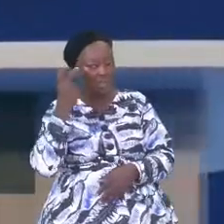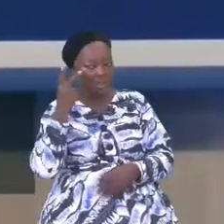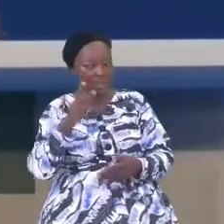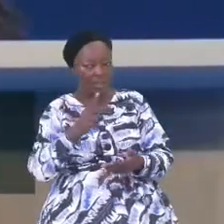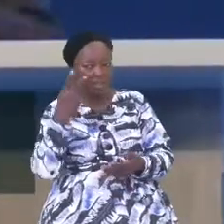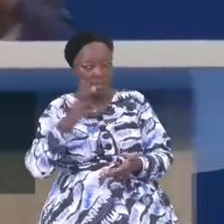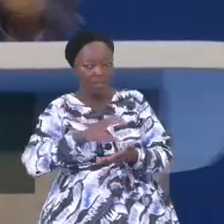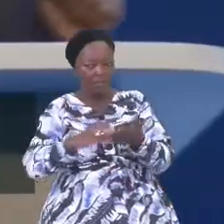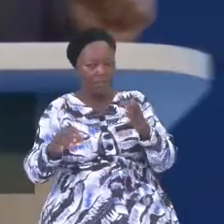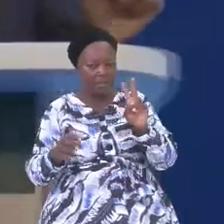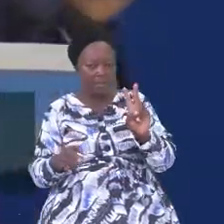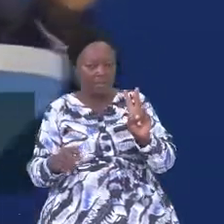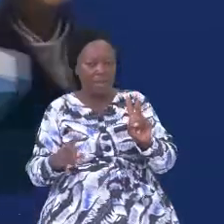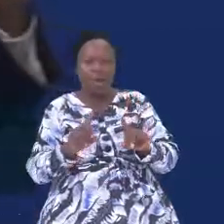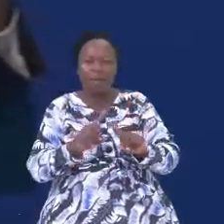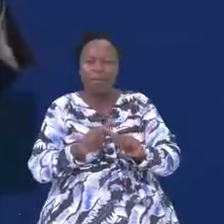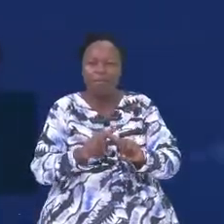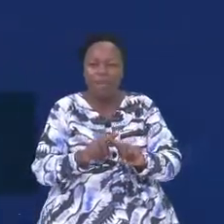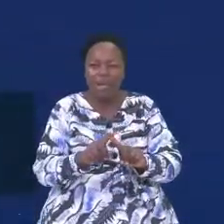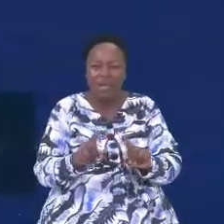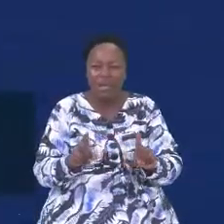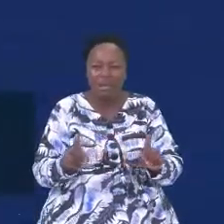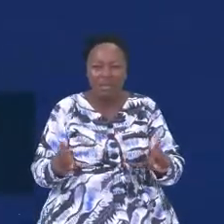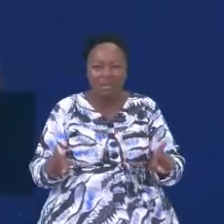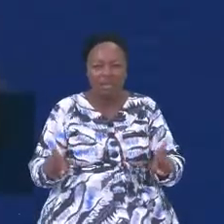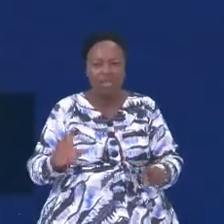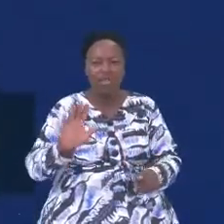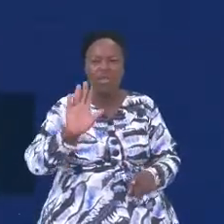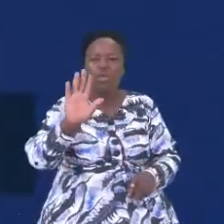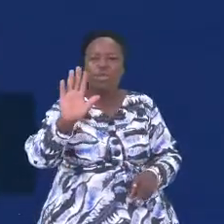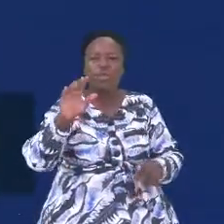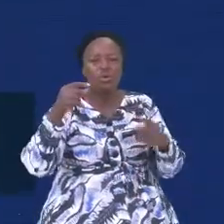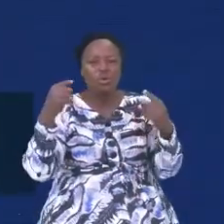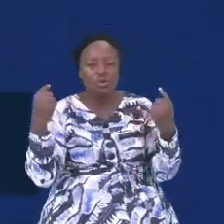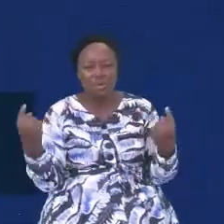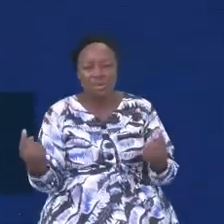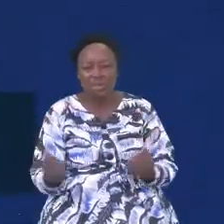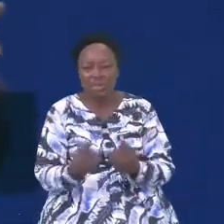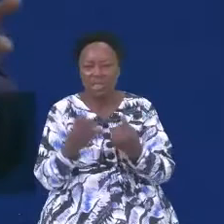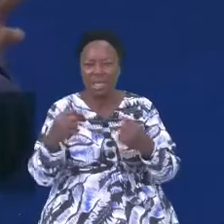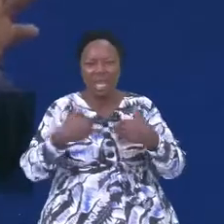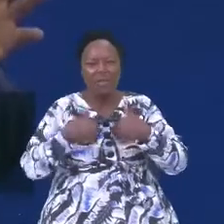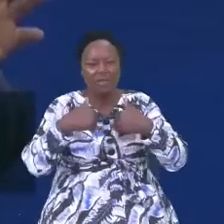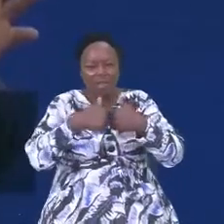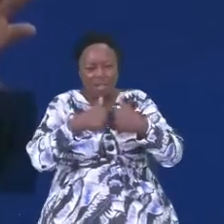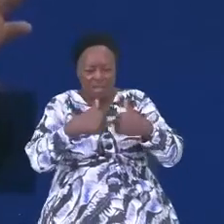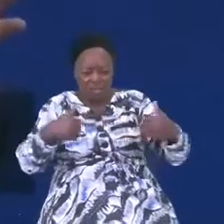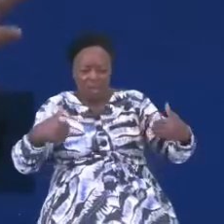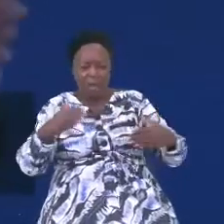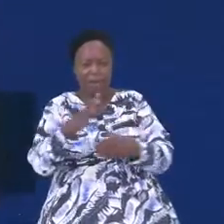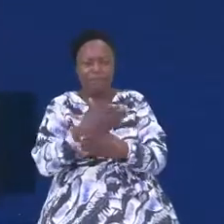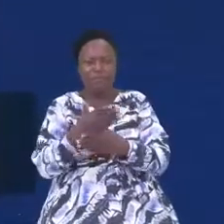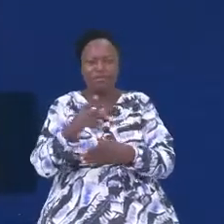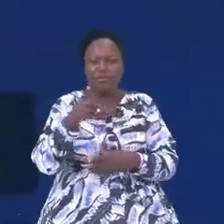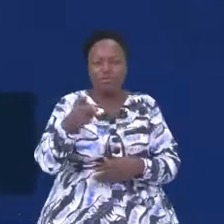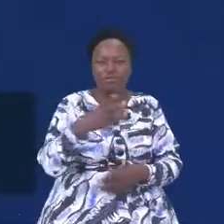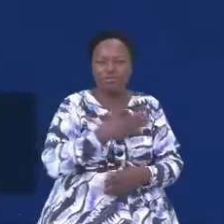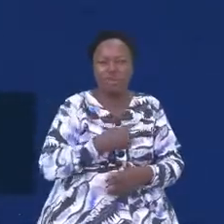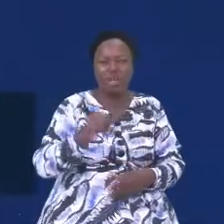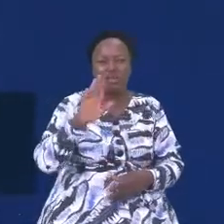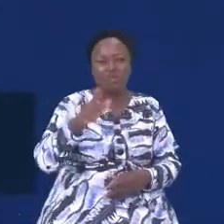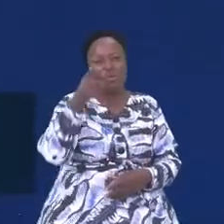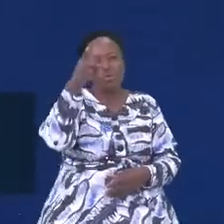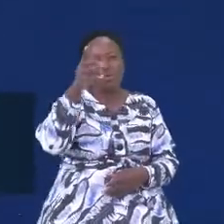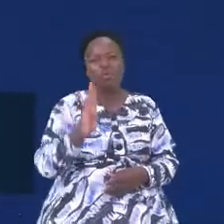says in verse 2, but your iniquities have separated between you and your